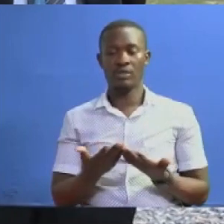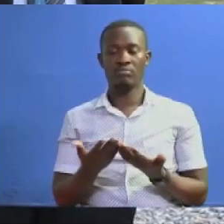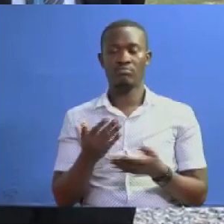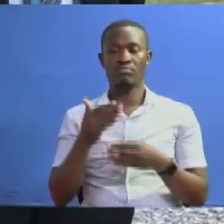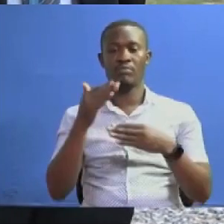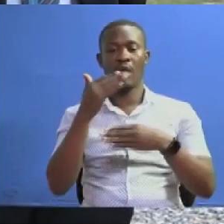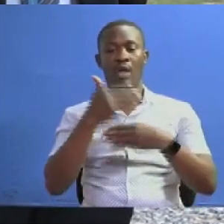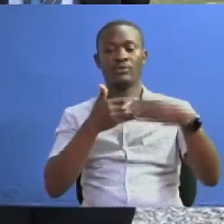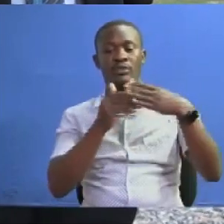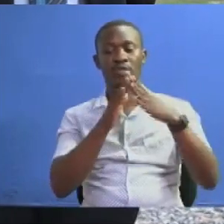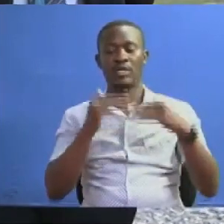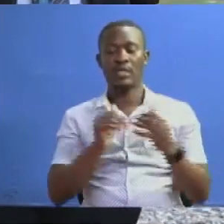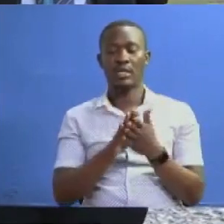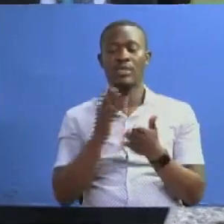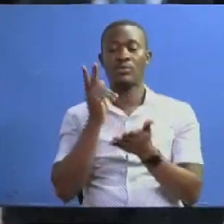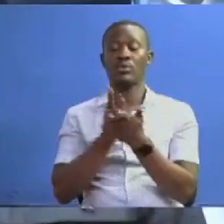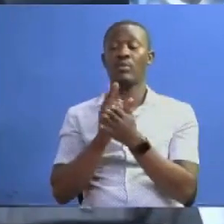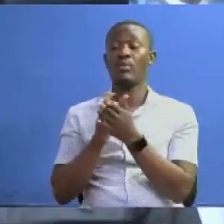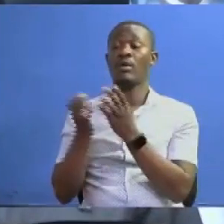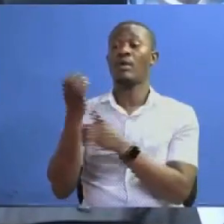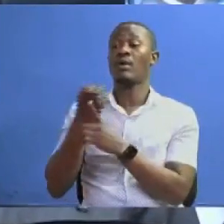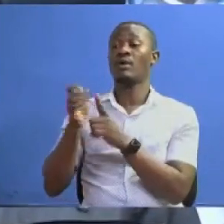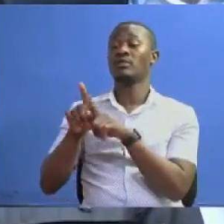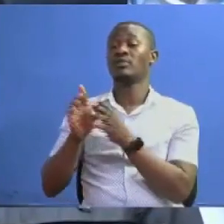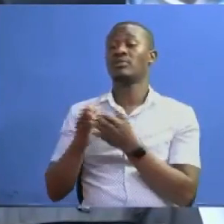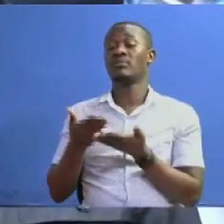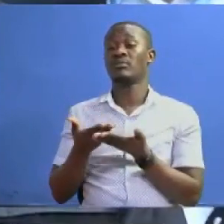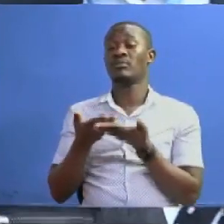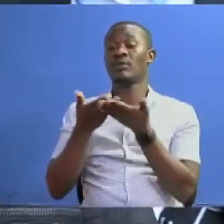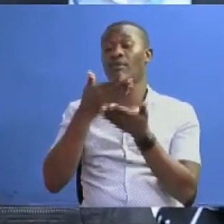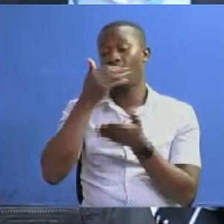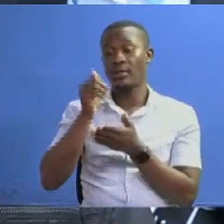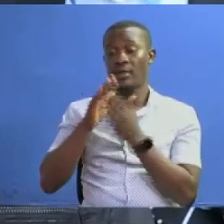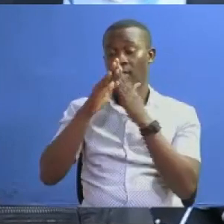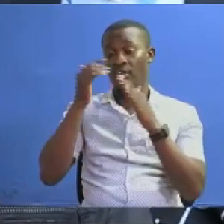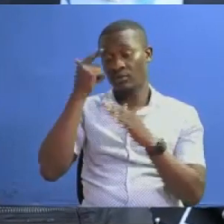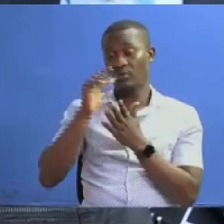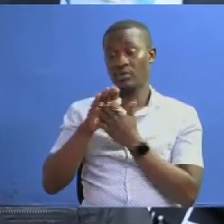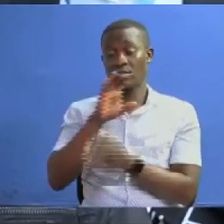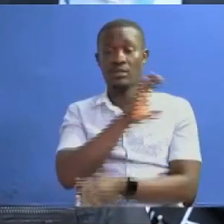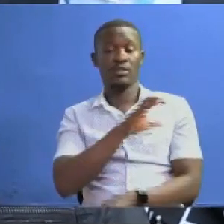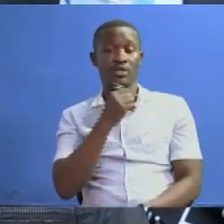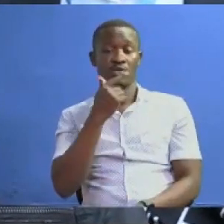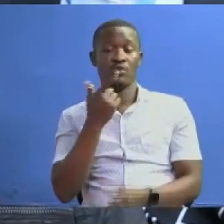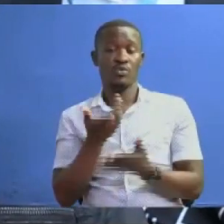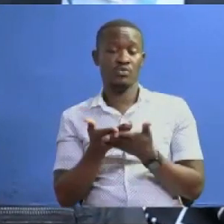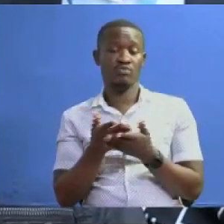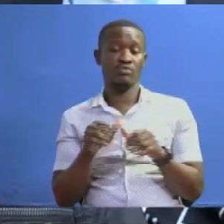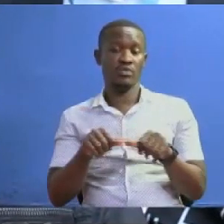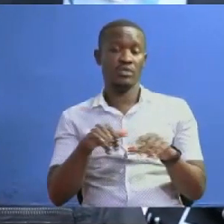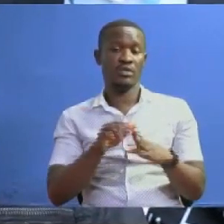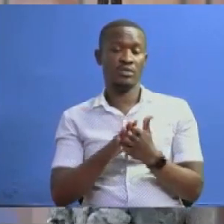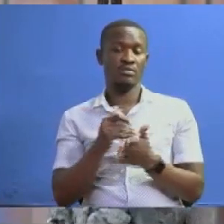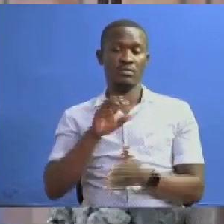carbon aim to preserve the environment as well as providing better housing to the citizens, especially those living in slums.